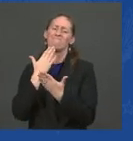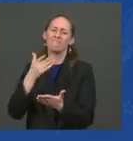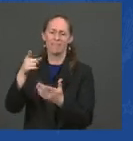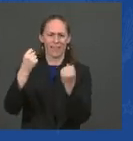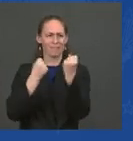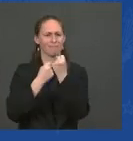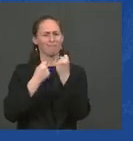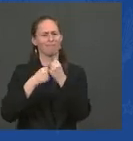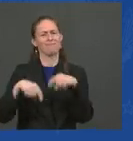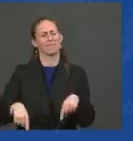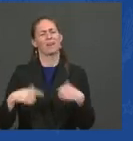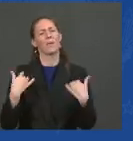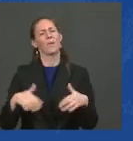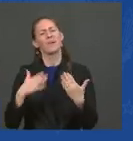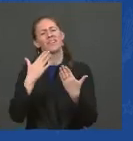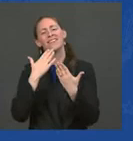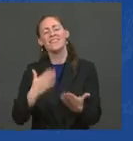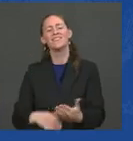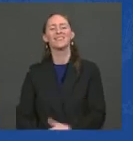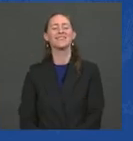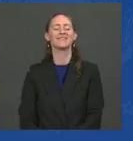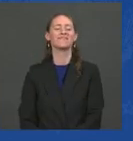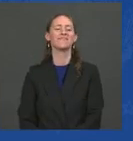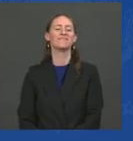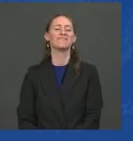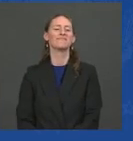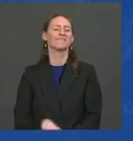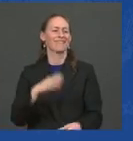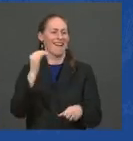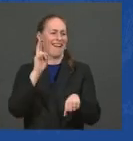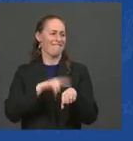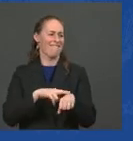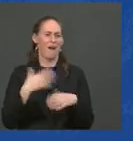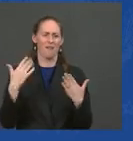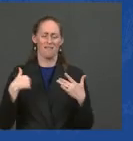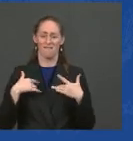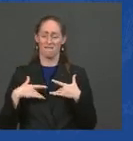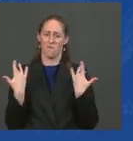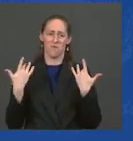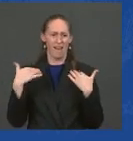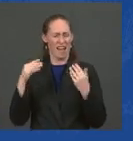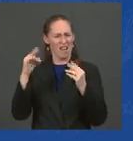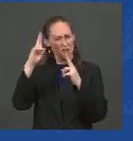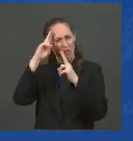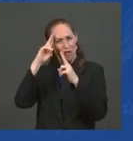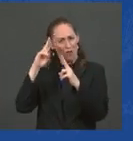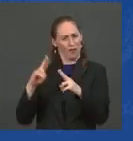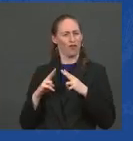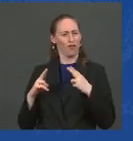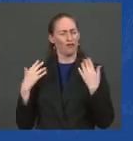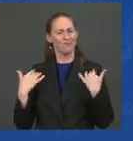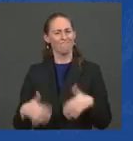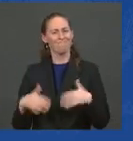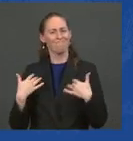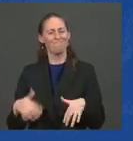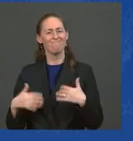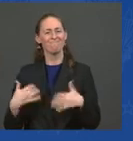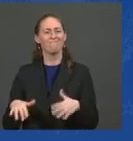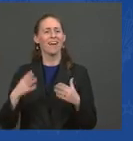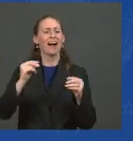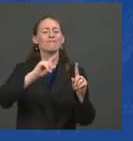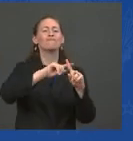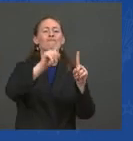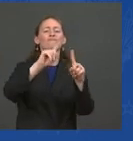together. And of course, what an honor it's been to have Rabbi Lozowski and his lovely wife, Ruth, invoke